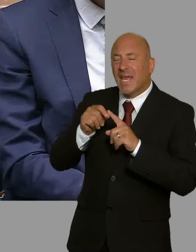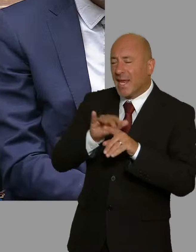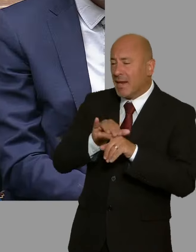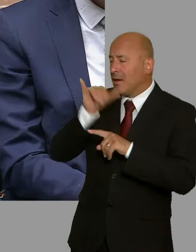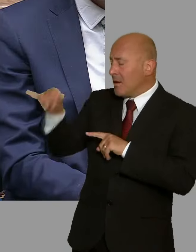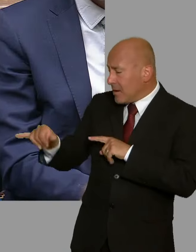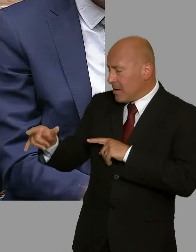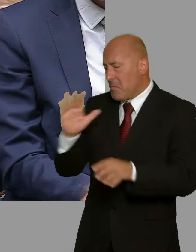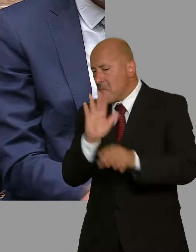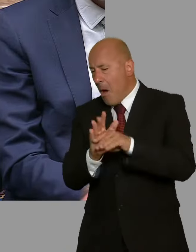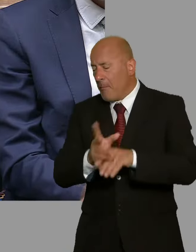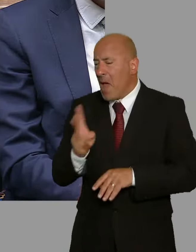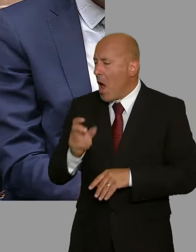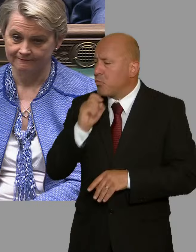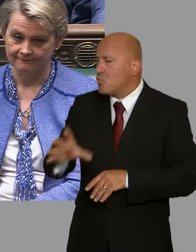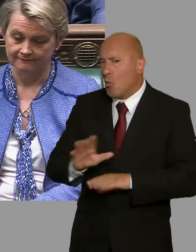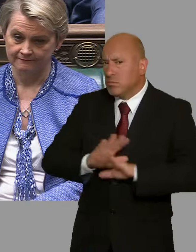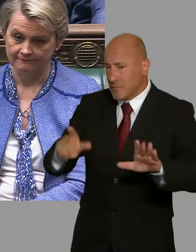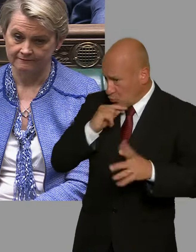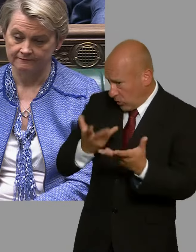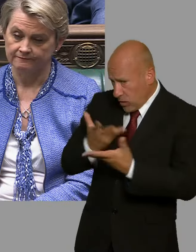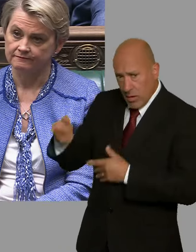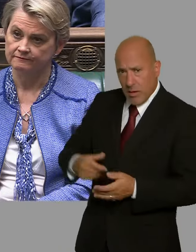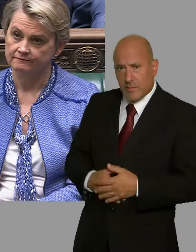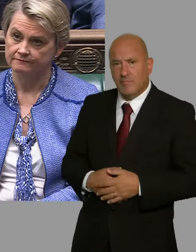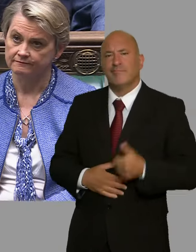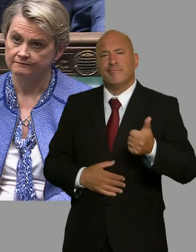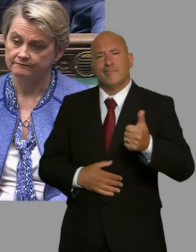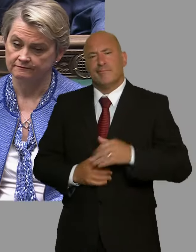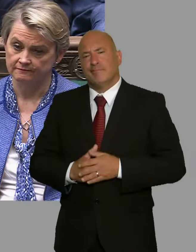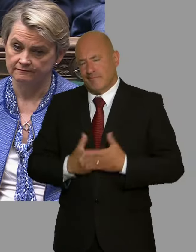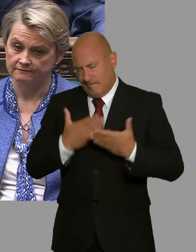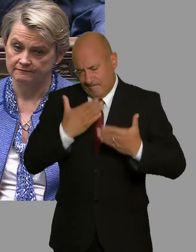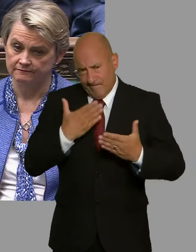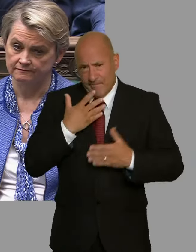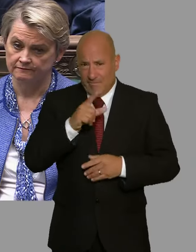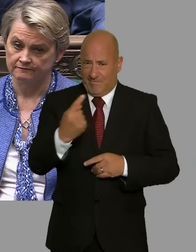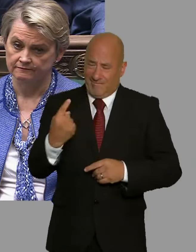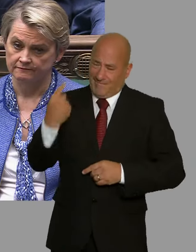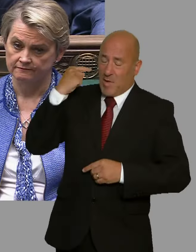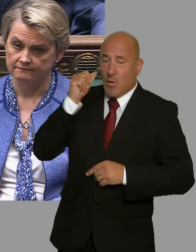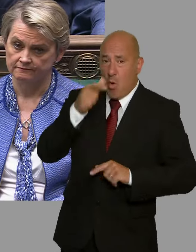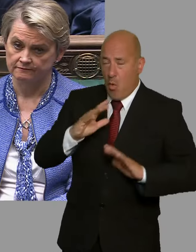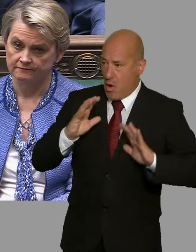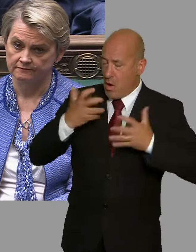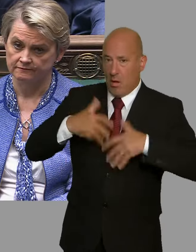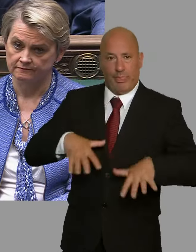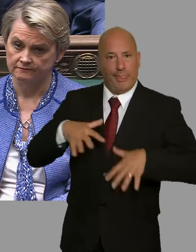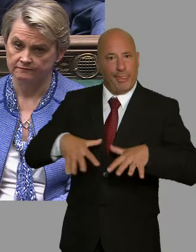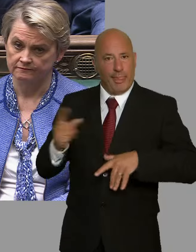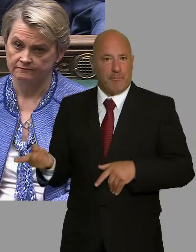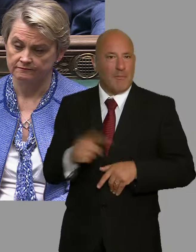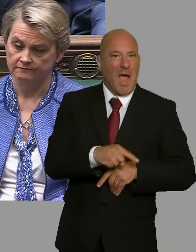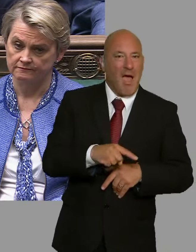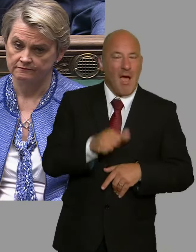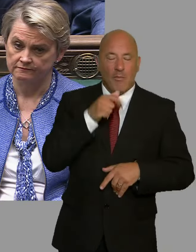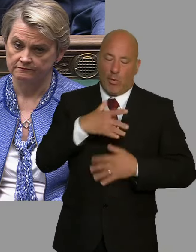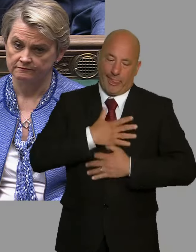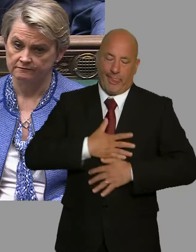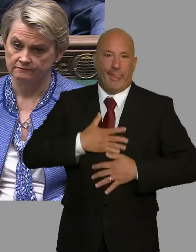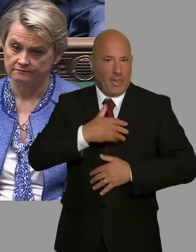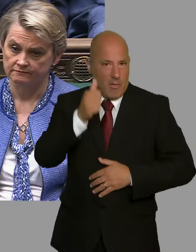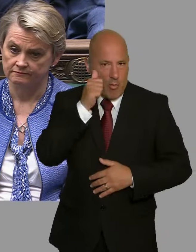her grandchild, but it must have impacted on her, and it is deeply concerning. We need to recognise that. Ministers have